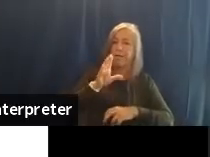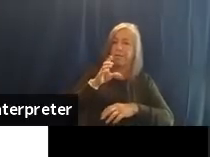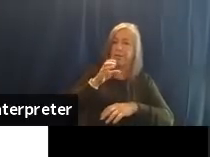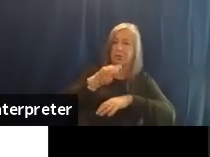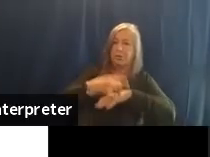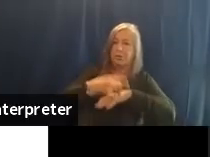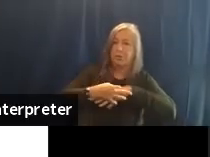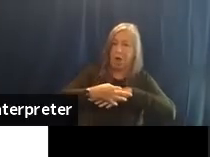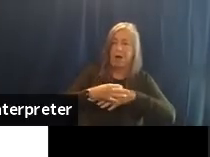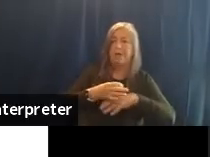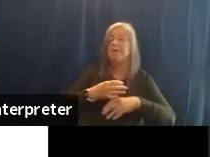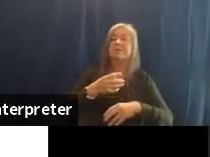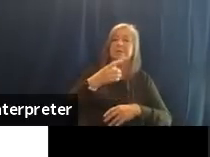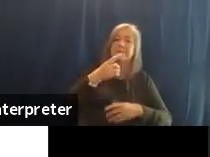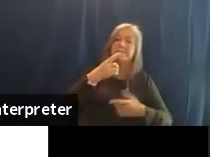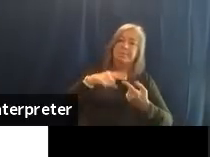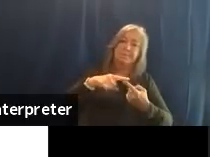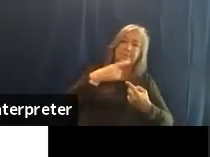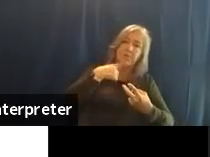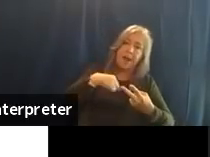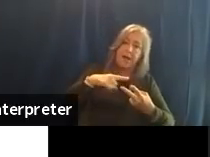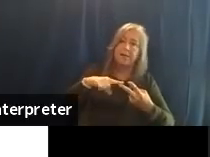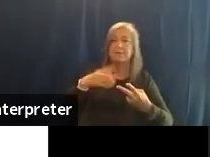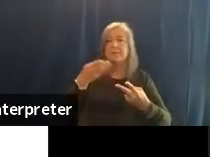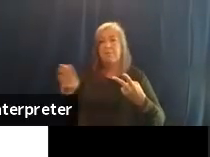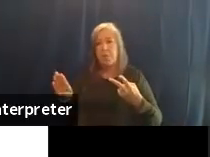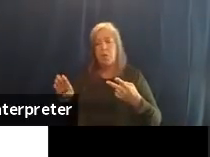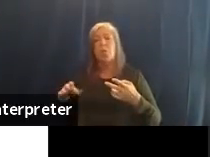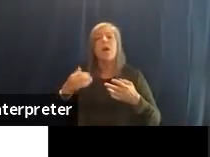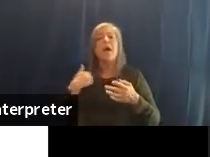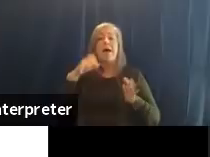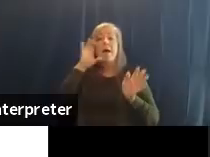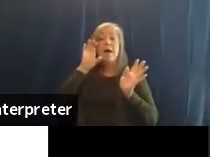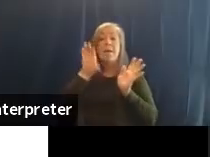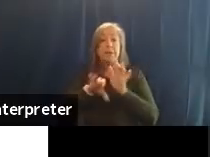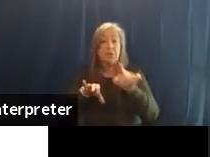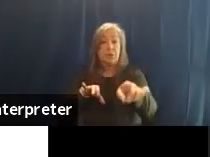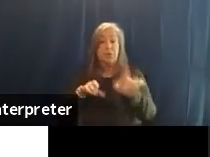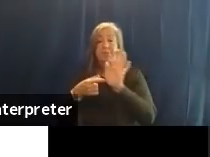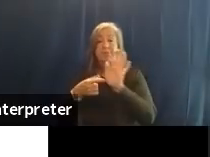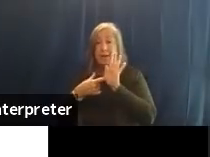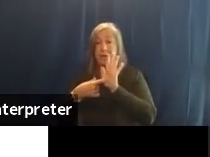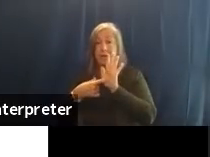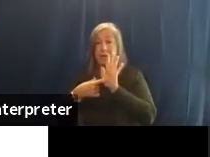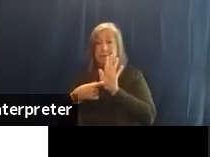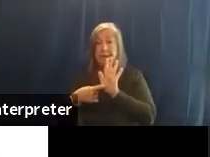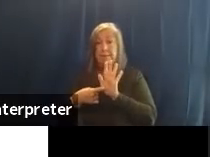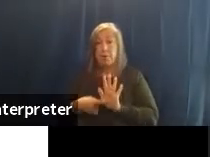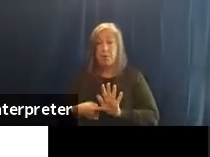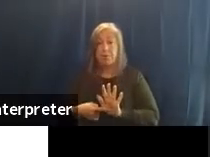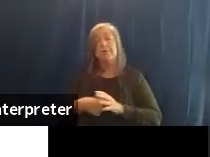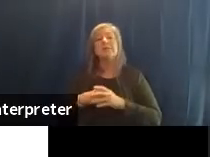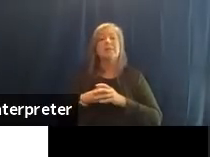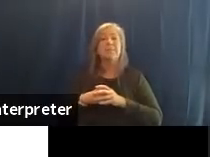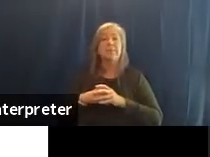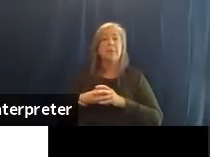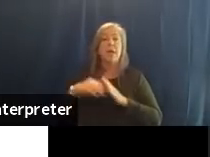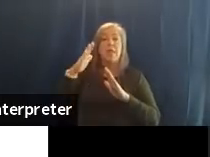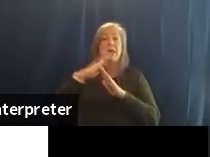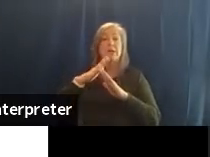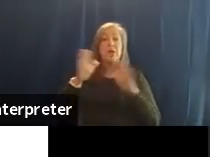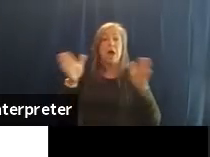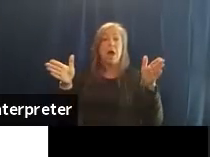are a couple examples, some of our better examples that we've done during our mock-ups. The one up above there is Mullen Road,